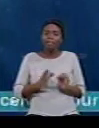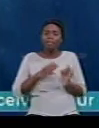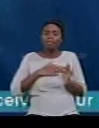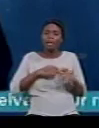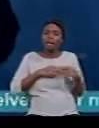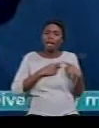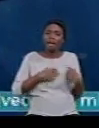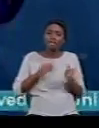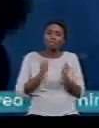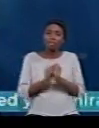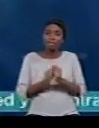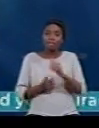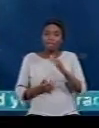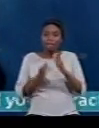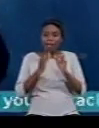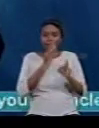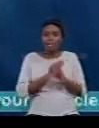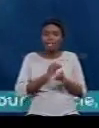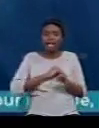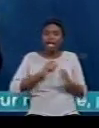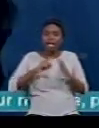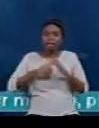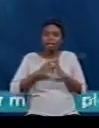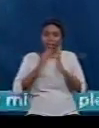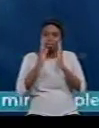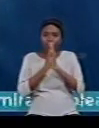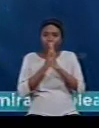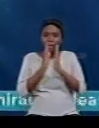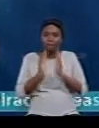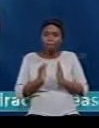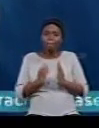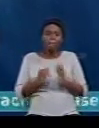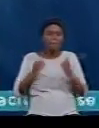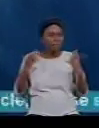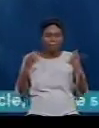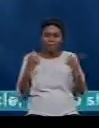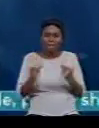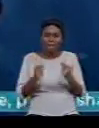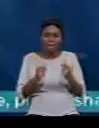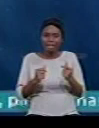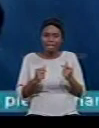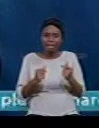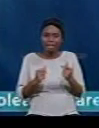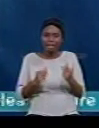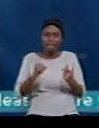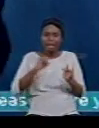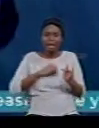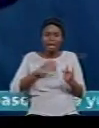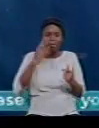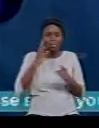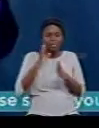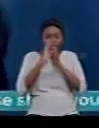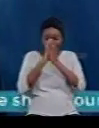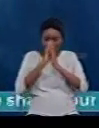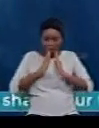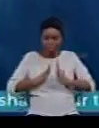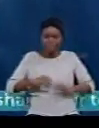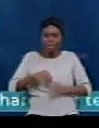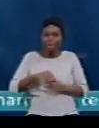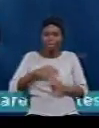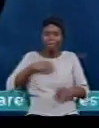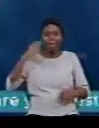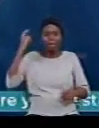And after the prayer with the man of God, immediately I received calmness in my brain.